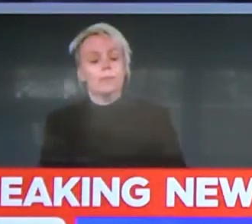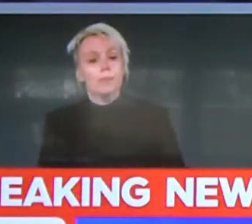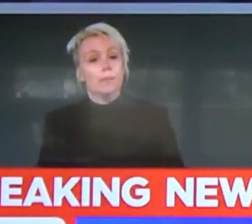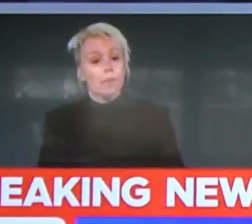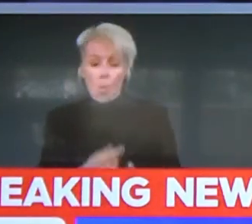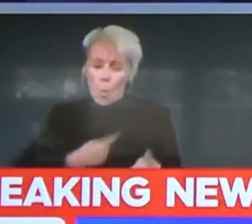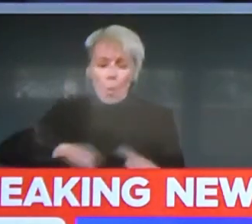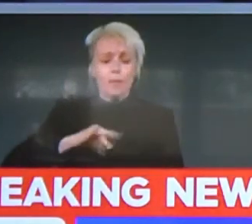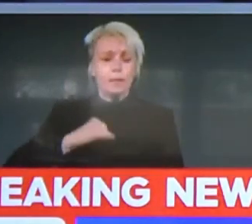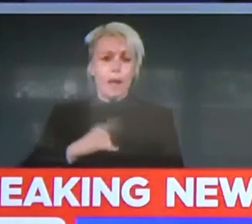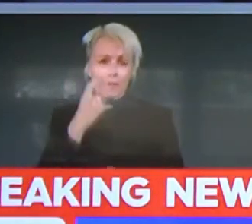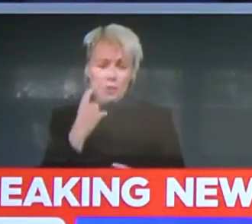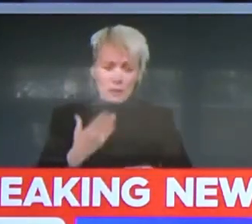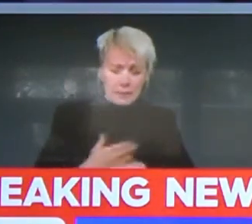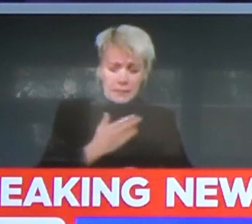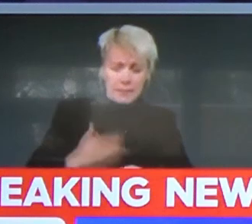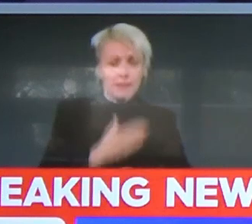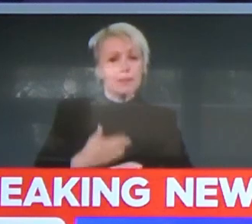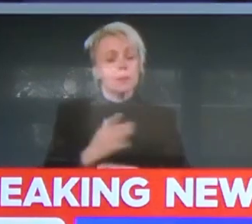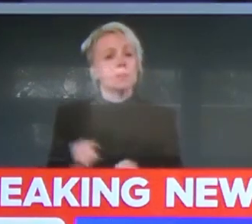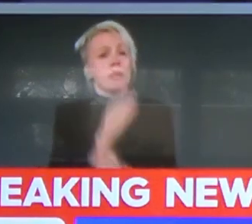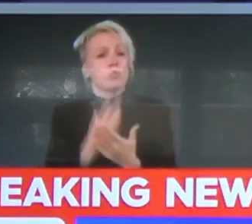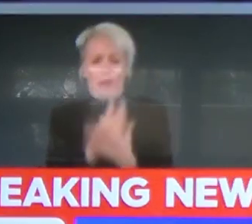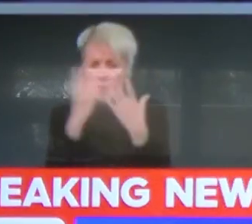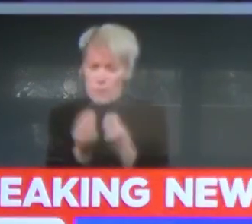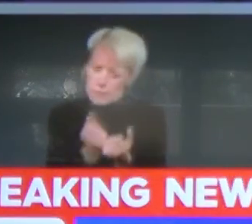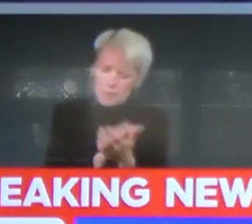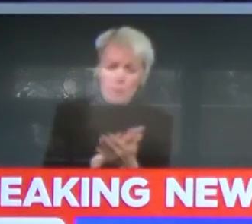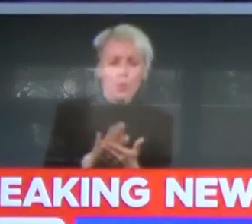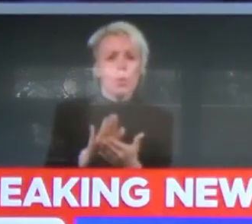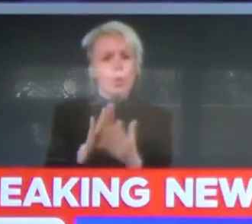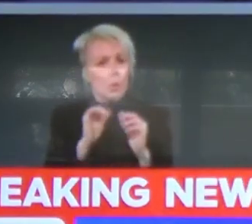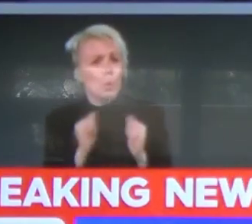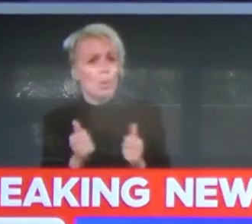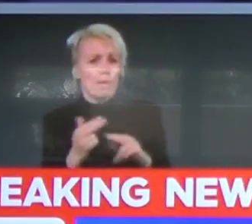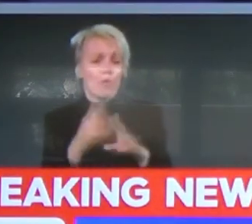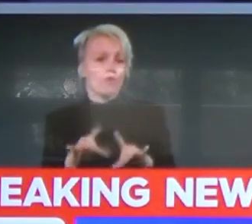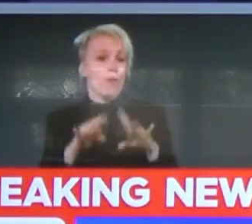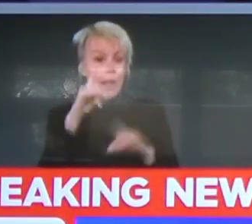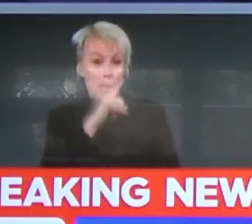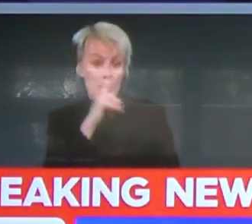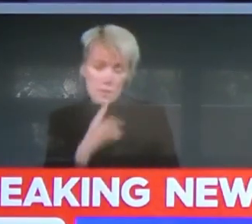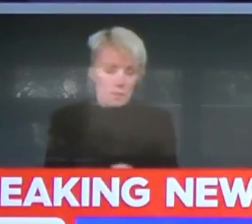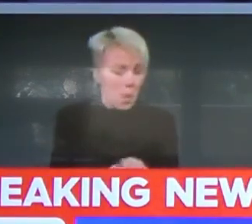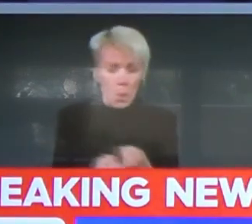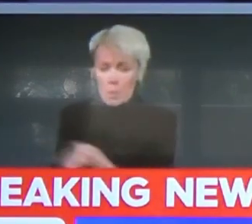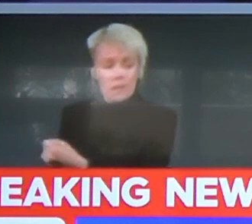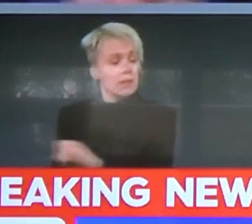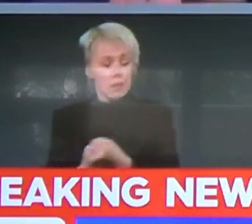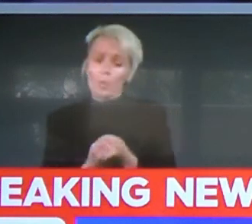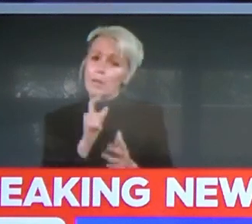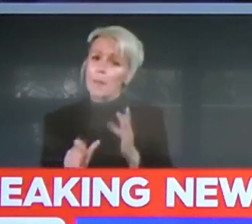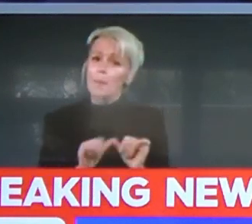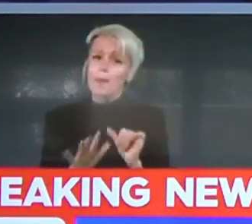trying to get this as good as they possibly can, because they want to get that support to Australians. I want to get that support to Australians, and we're going to do our very best to